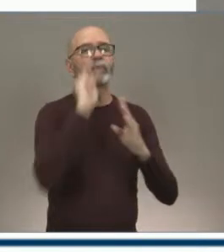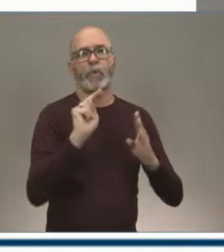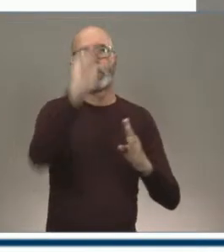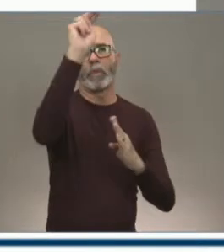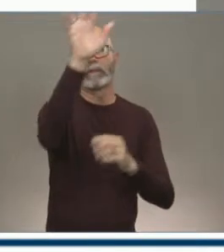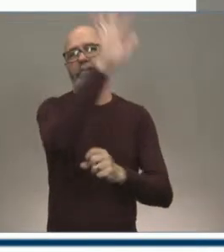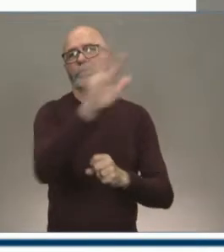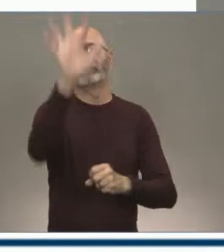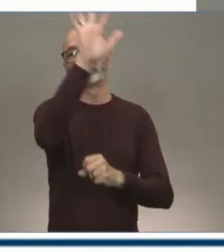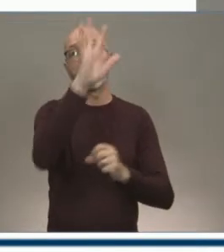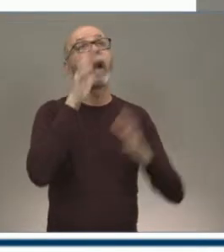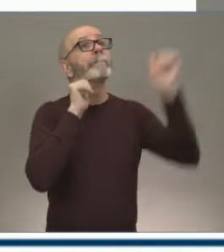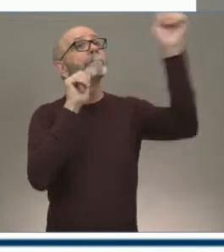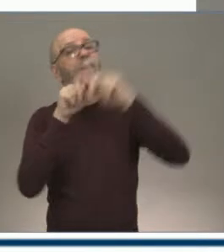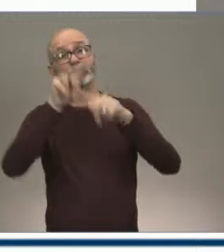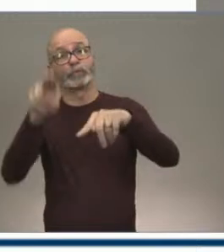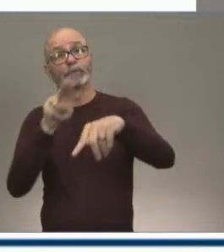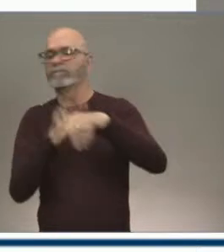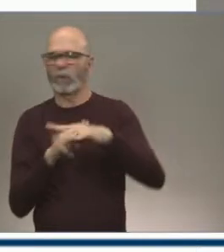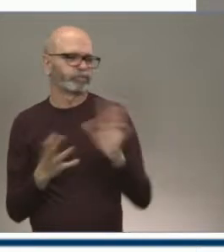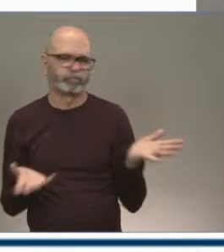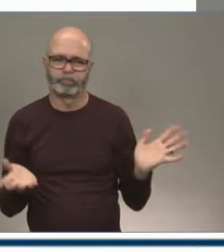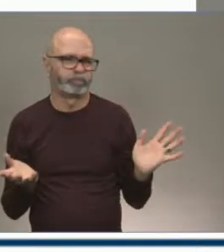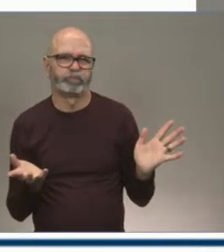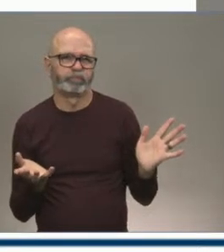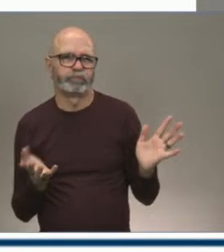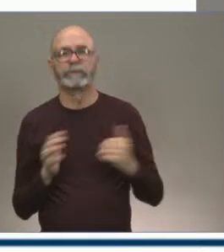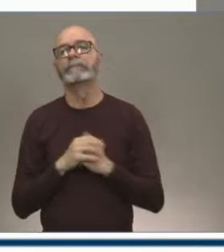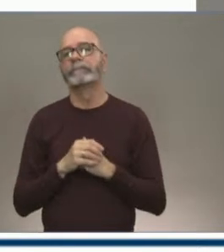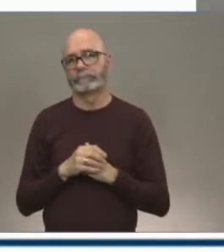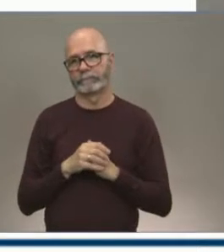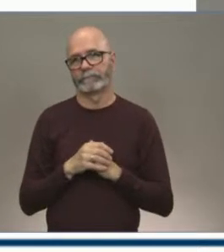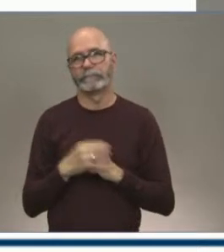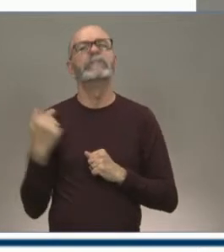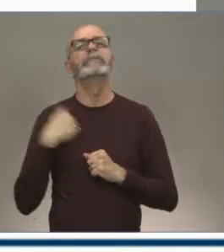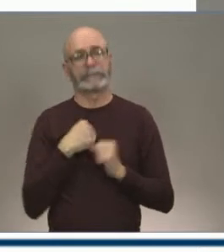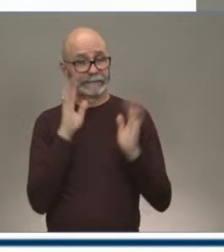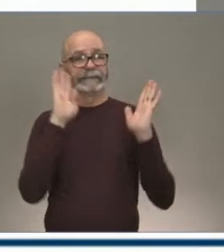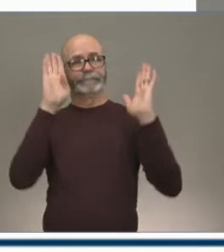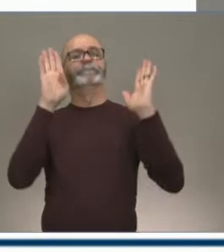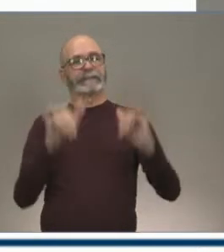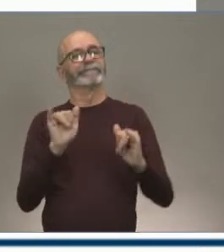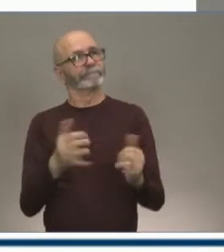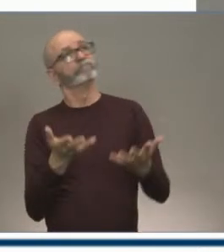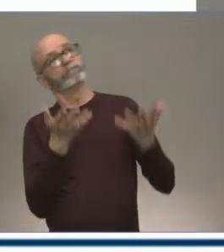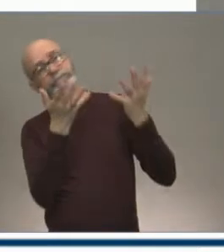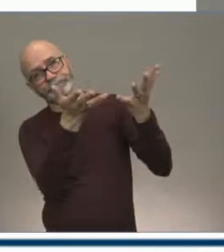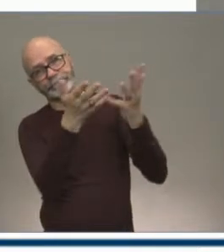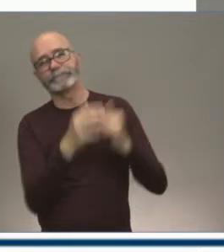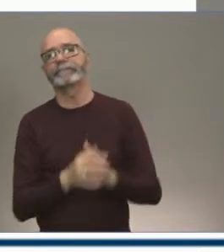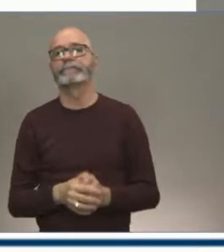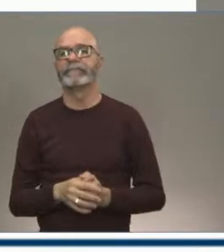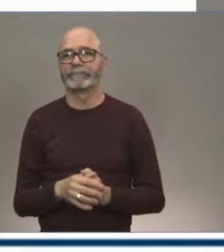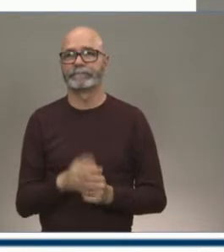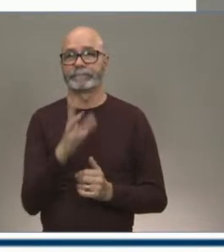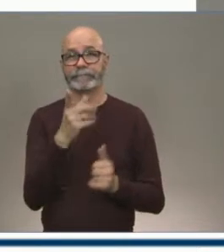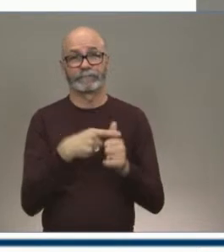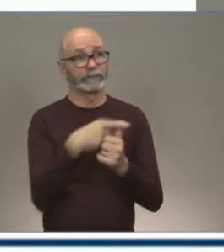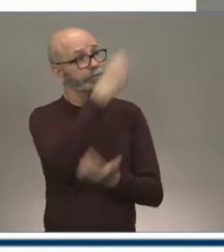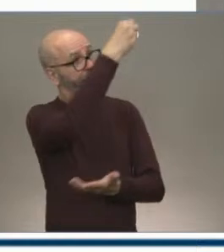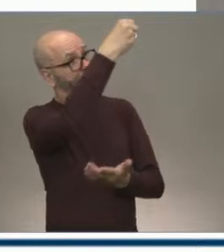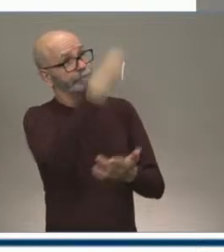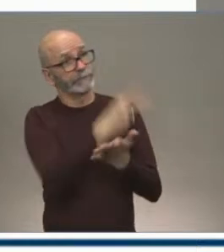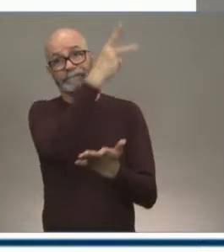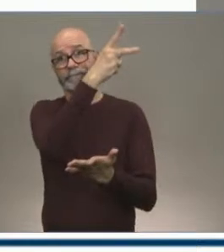on track with our Moderna as well. And we're certainly expecting the AstraZeneca now approval has been delayed through